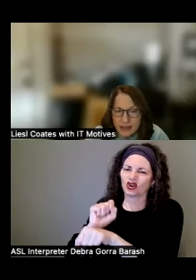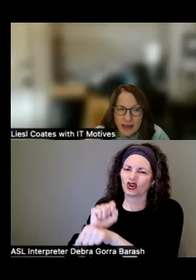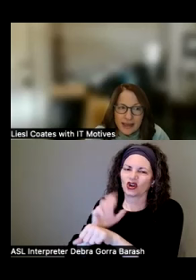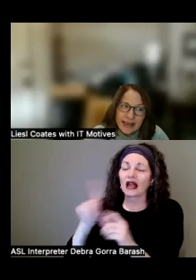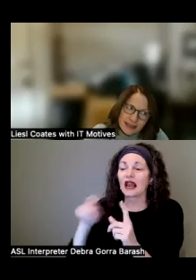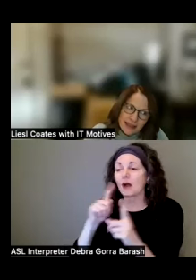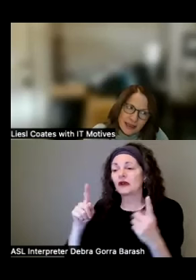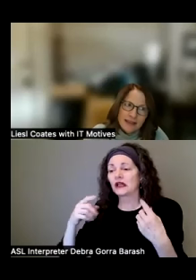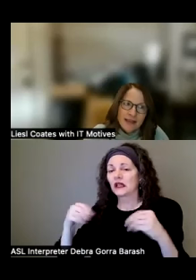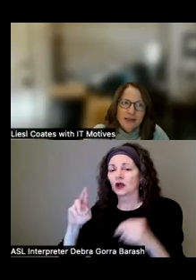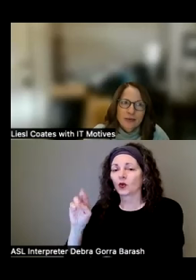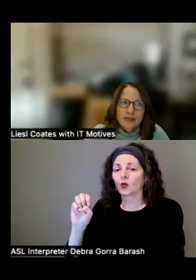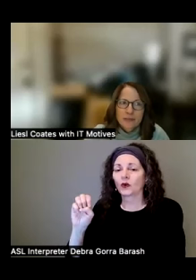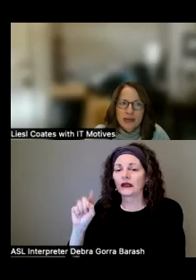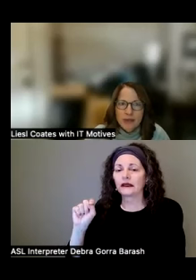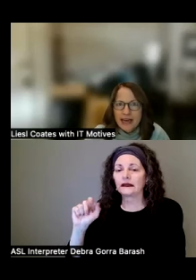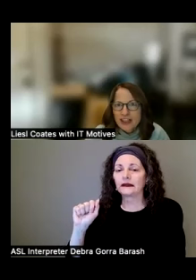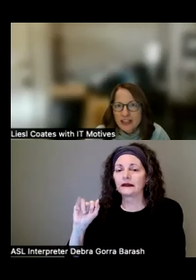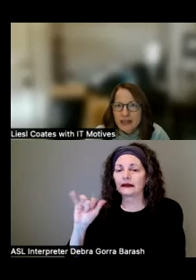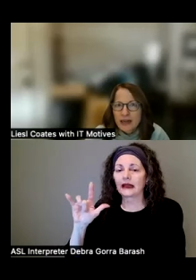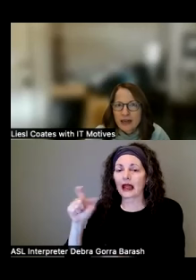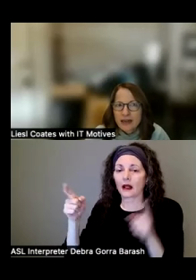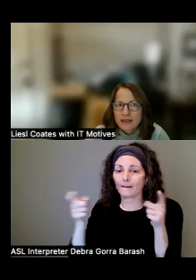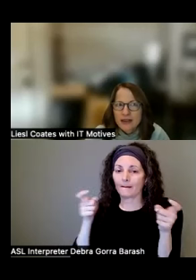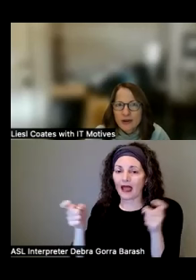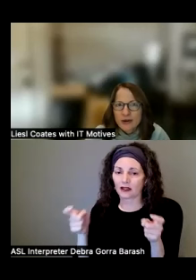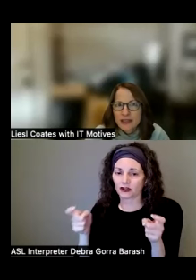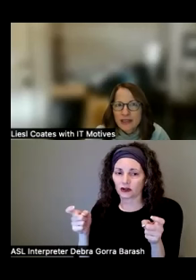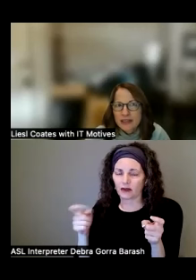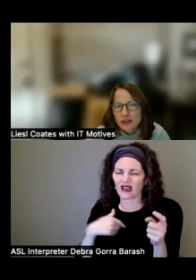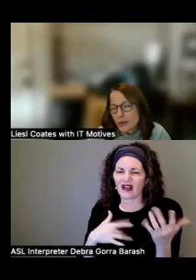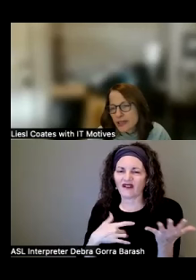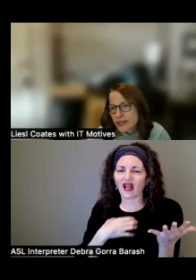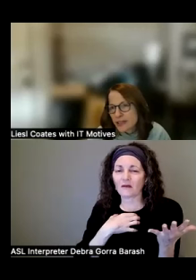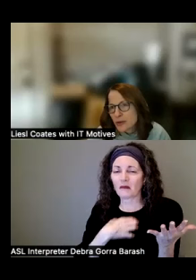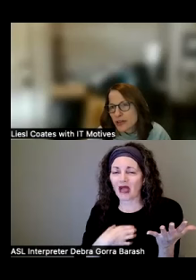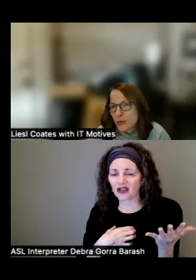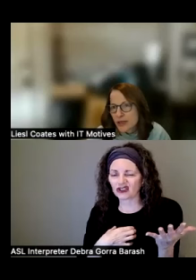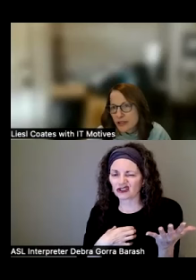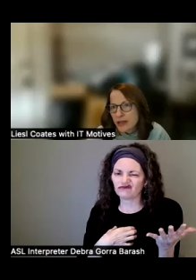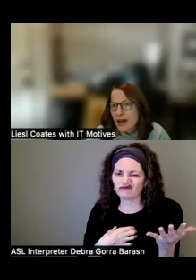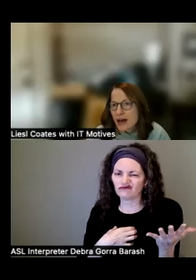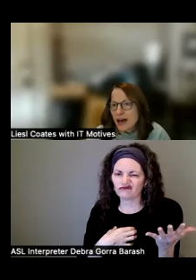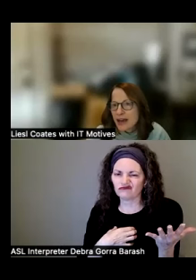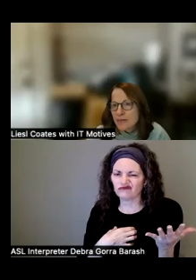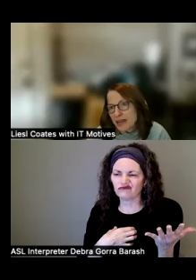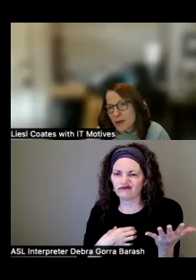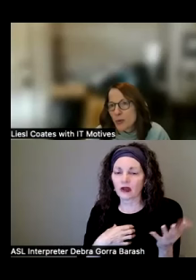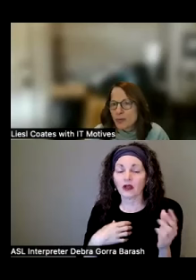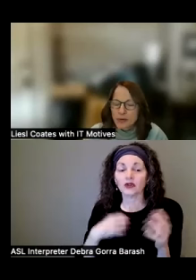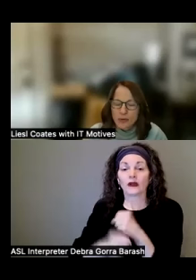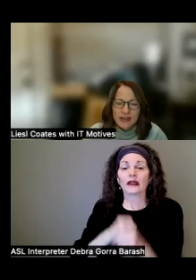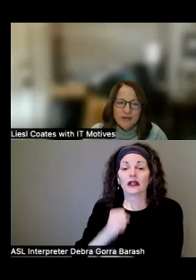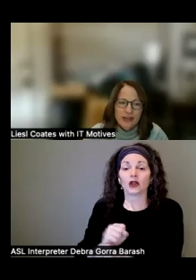management. Can't say that it was my passion. So in 2021, I made